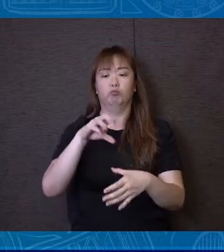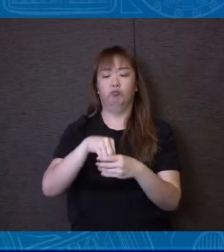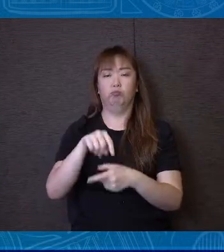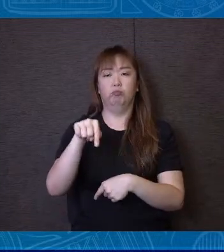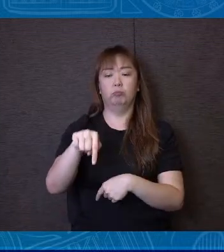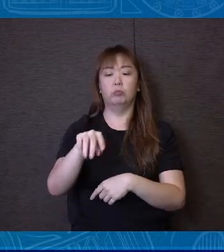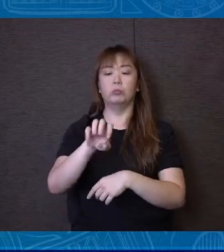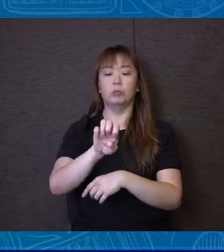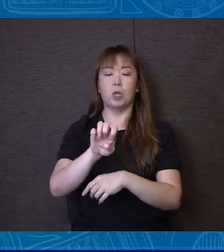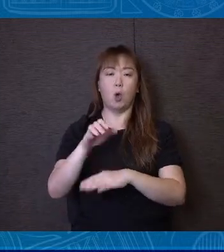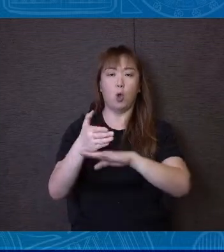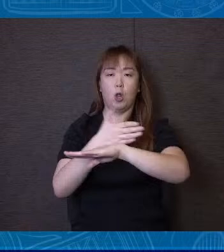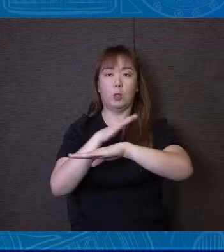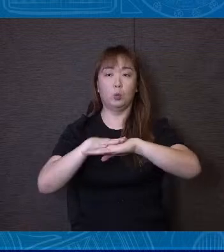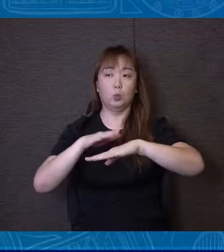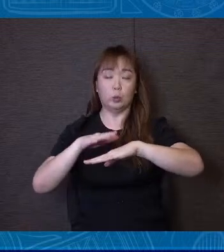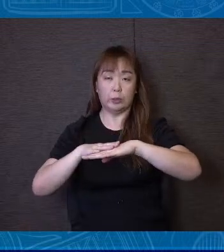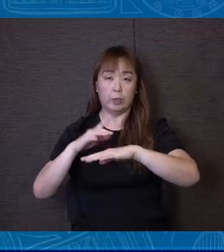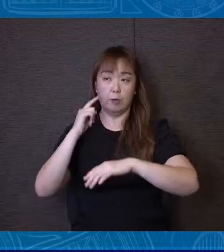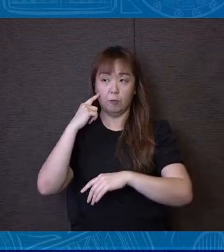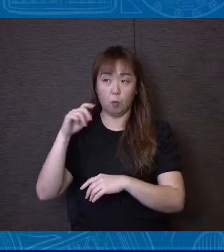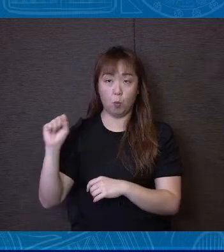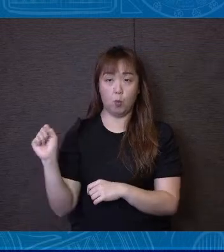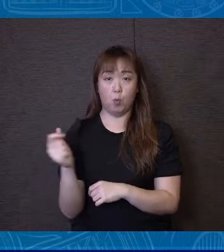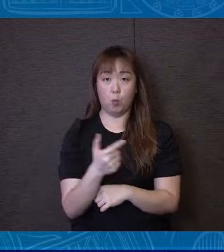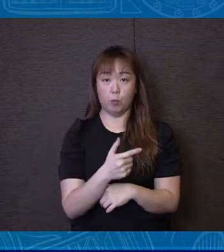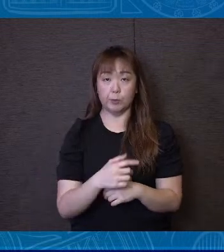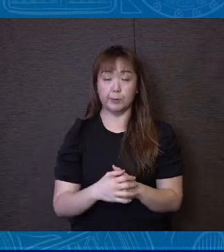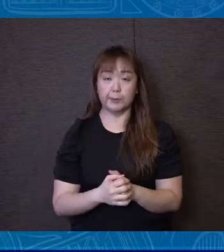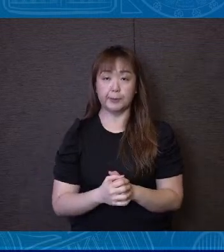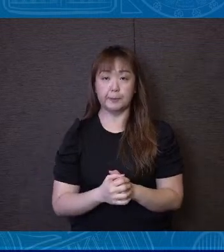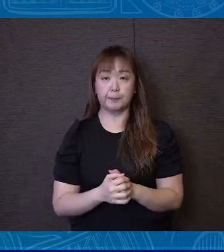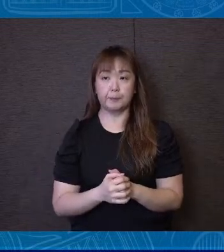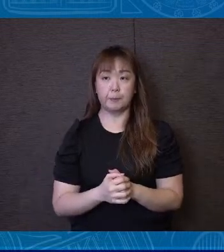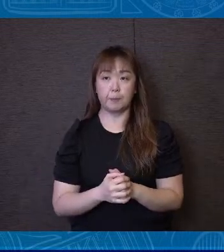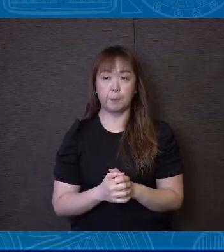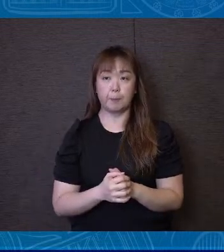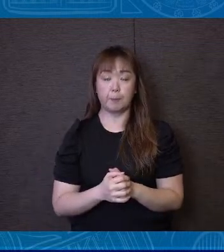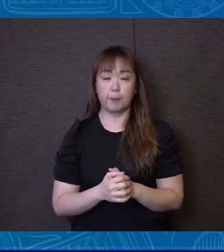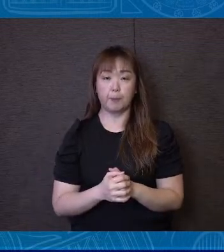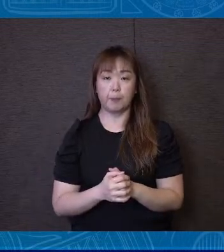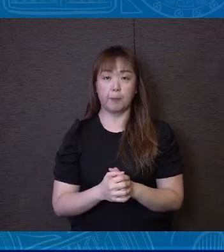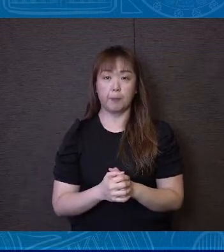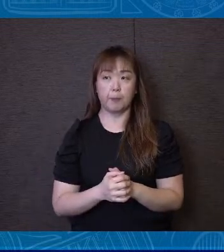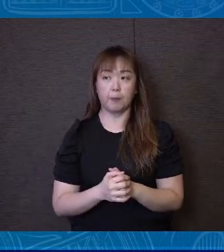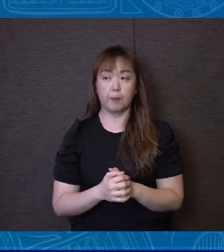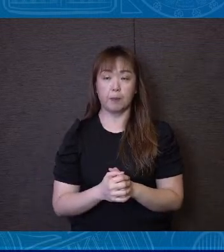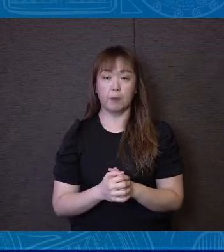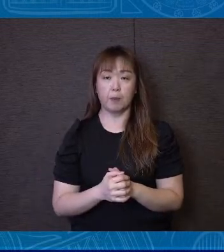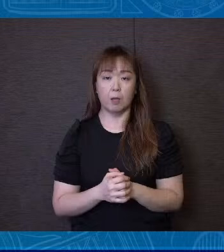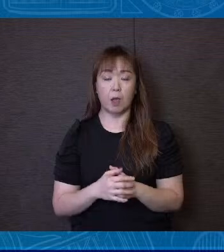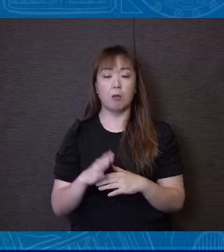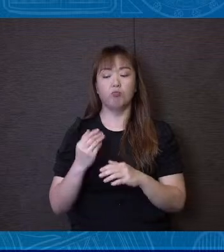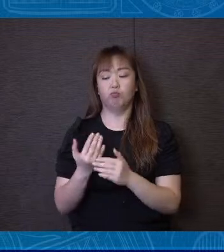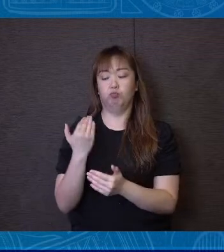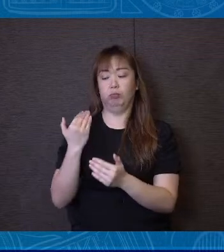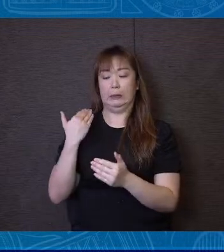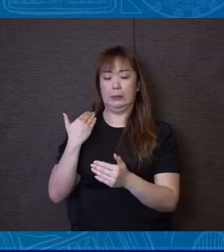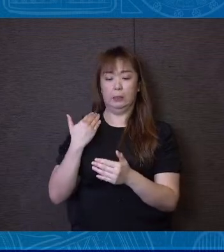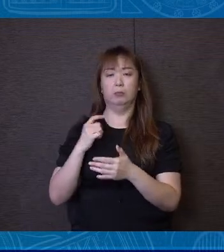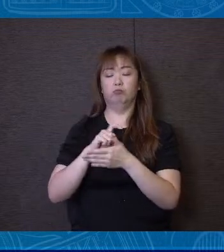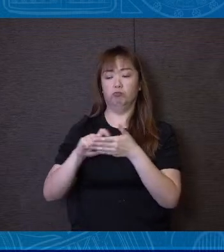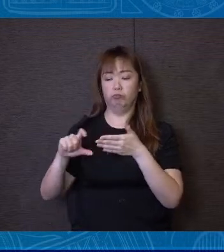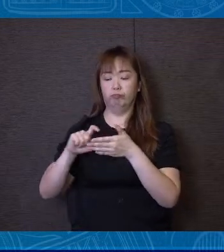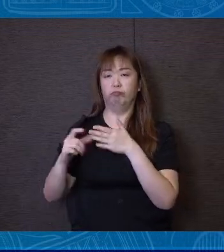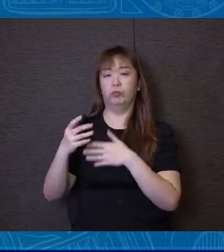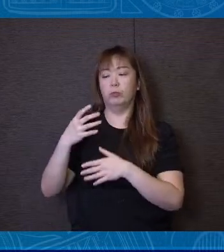series. And we've had a number of events on early warnings for all this week, but just to recall,